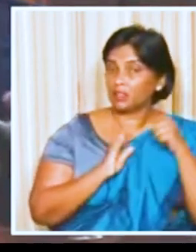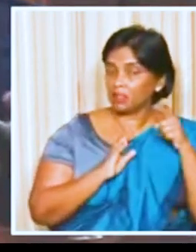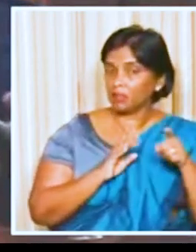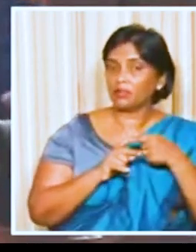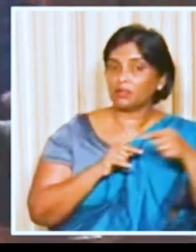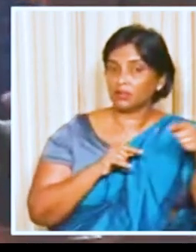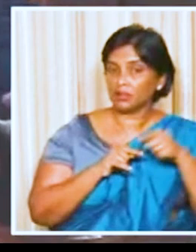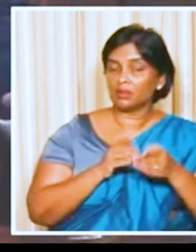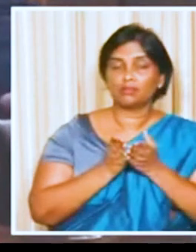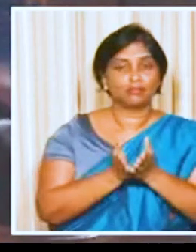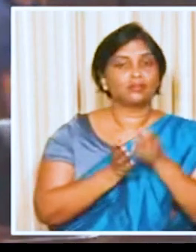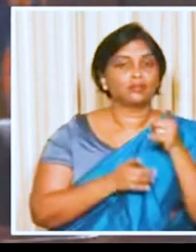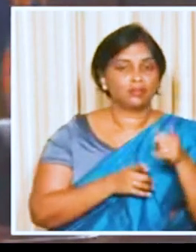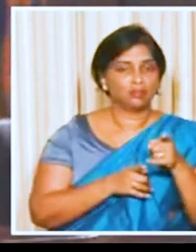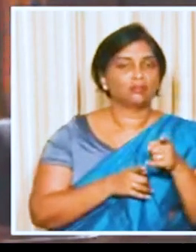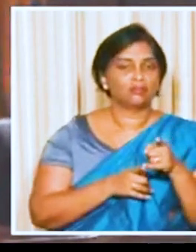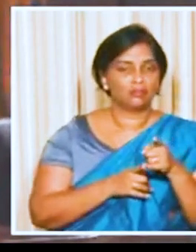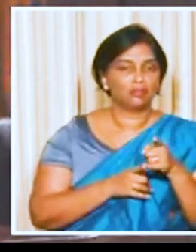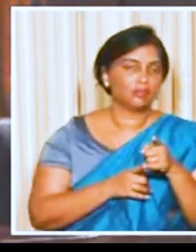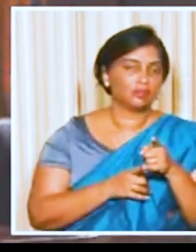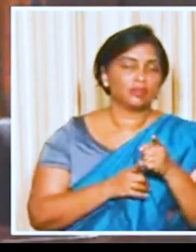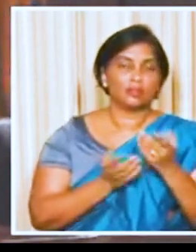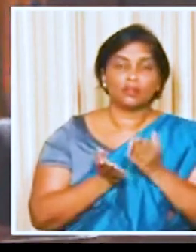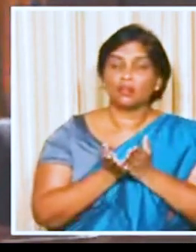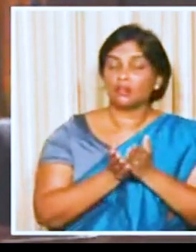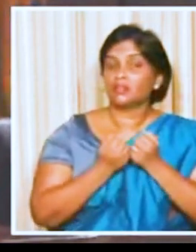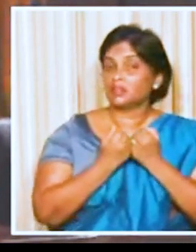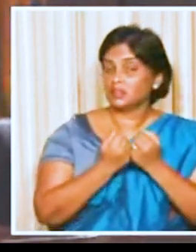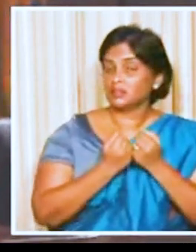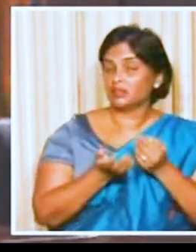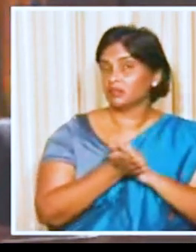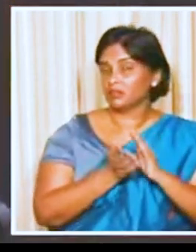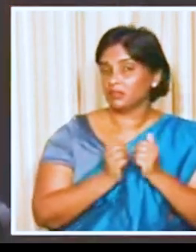18 nautical miles. If you can give me a response to that, that will be appreciated. Thank you.